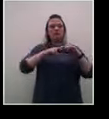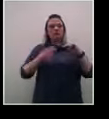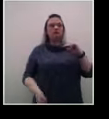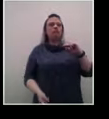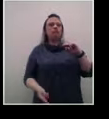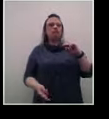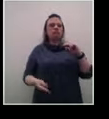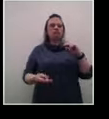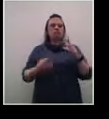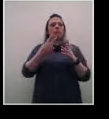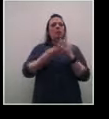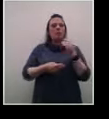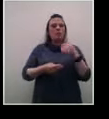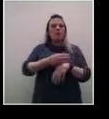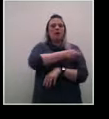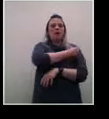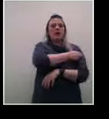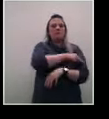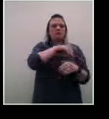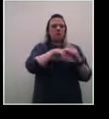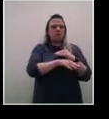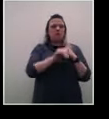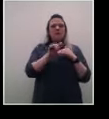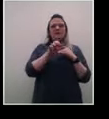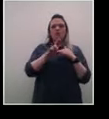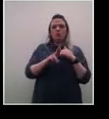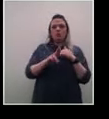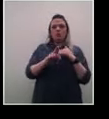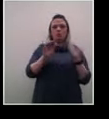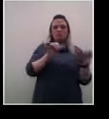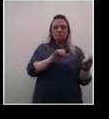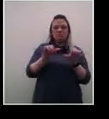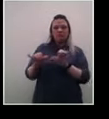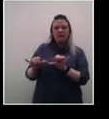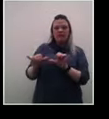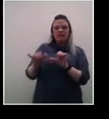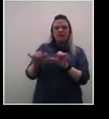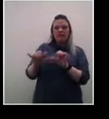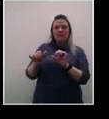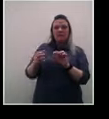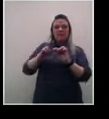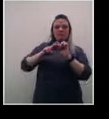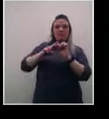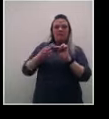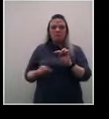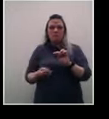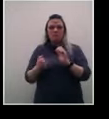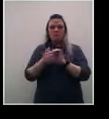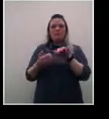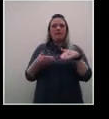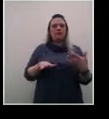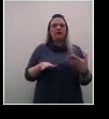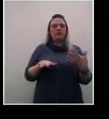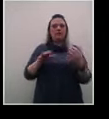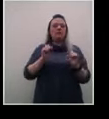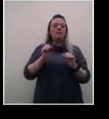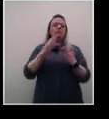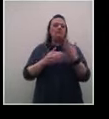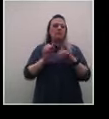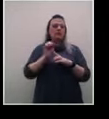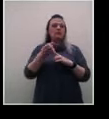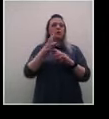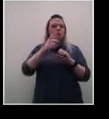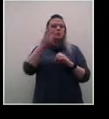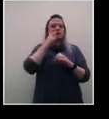in both hospitalization and ICU patients, was there a comparable drop or increase in deaths? And in some of those situations, you can see a